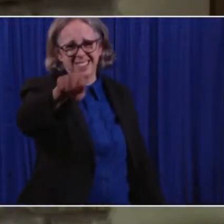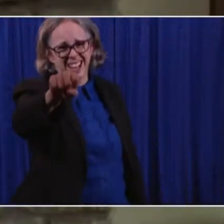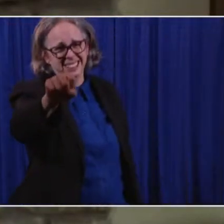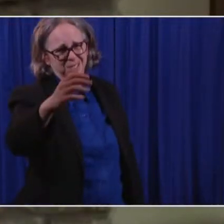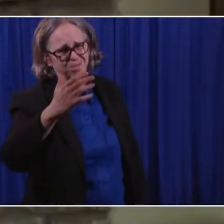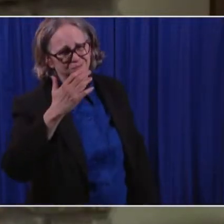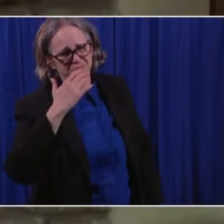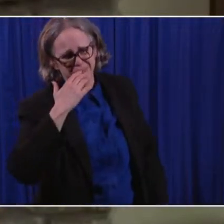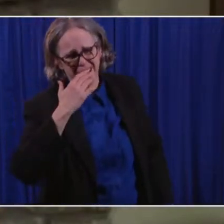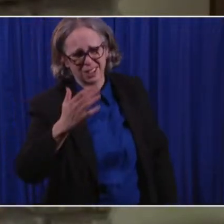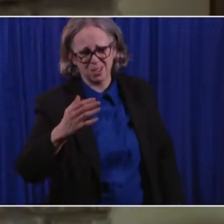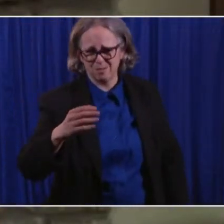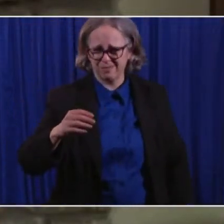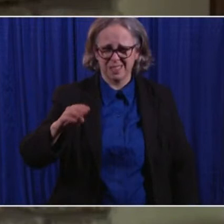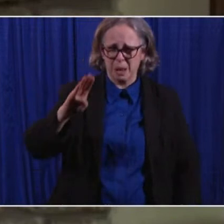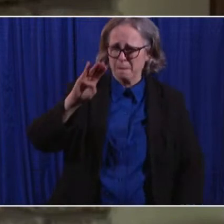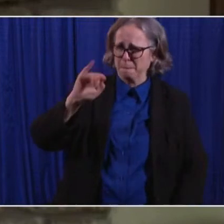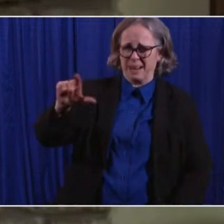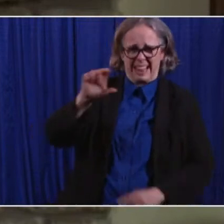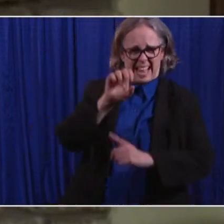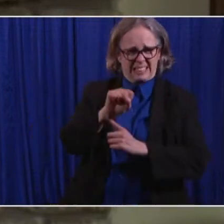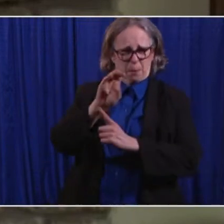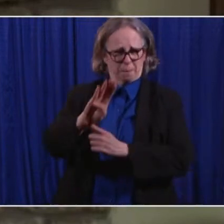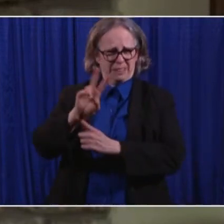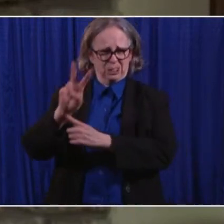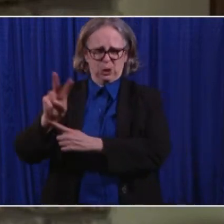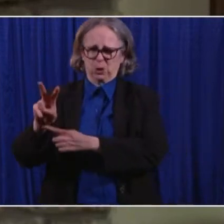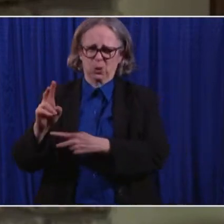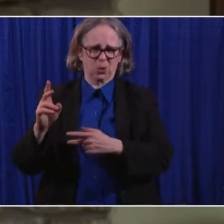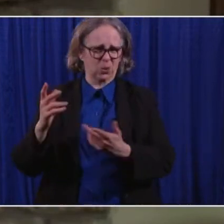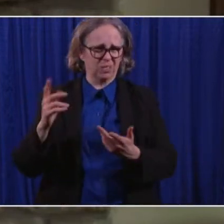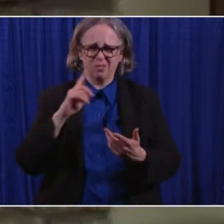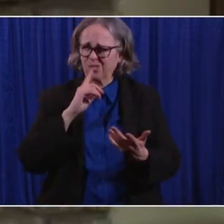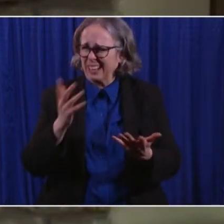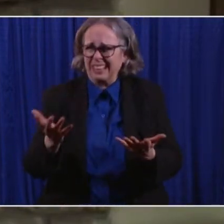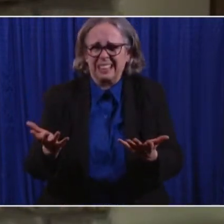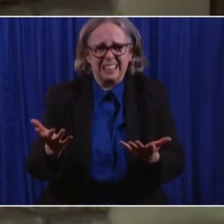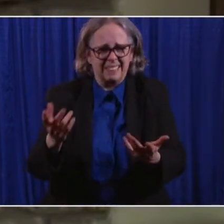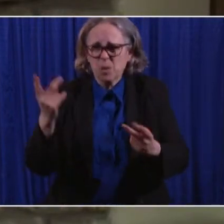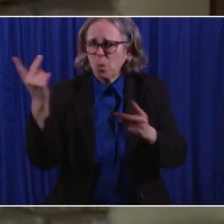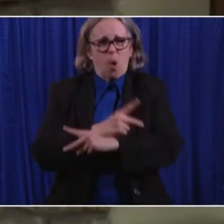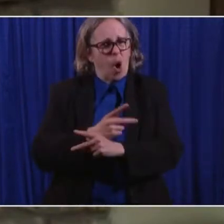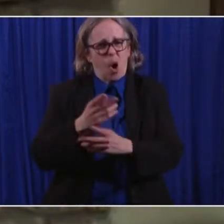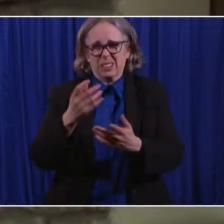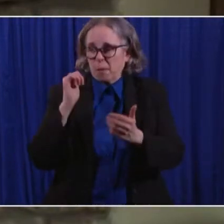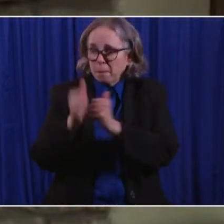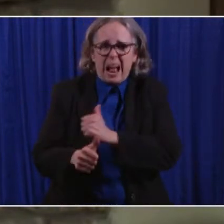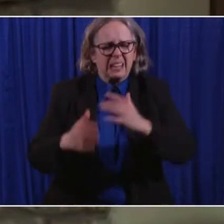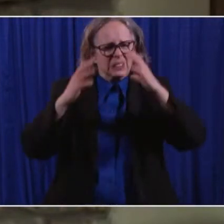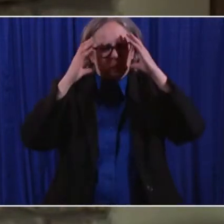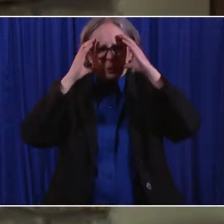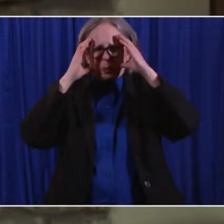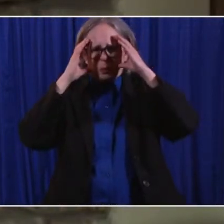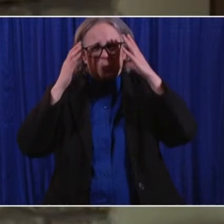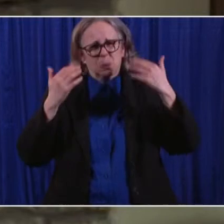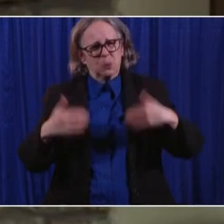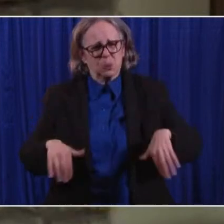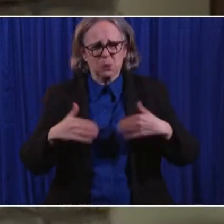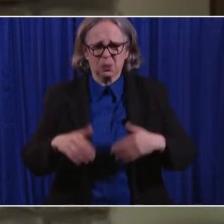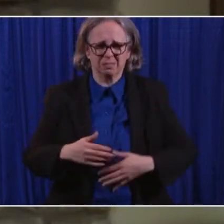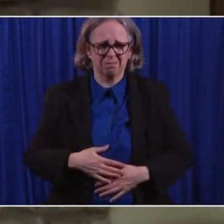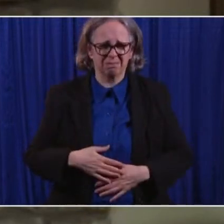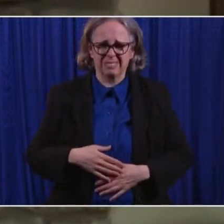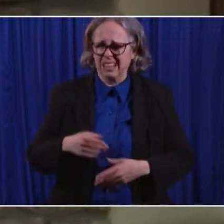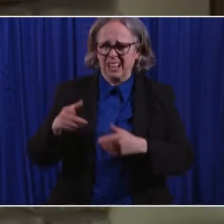and I just really, I don't think members of the General Assembly, it was changing. Things were added,